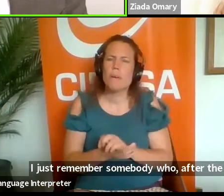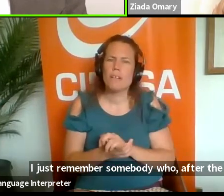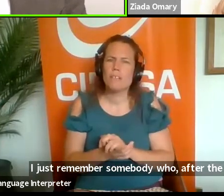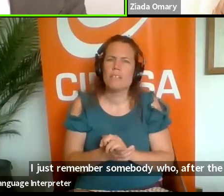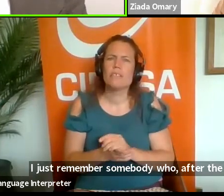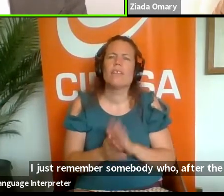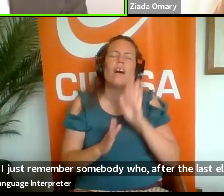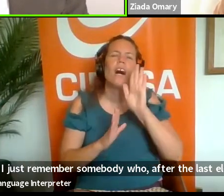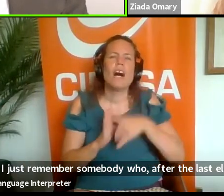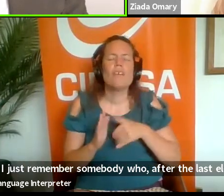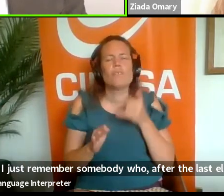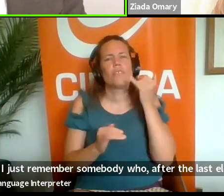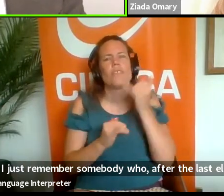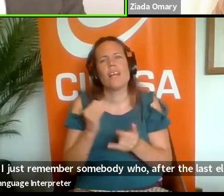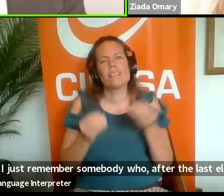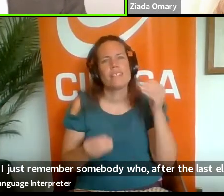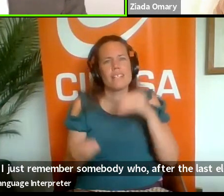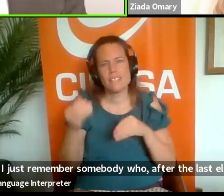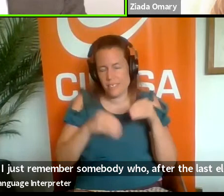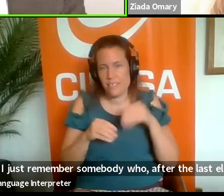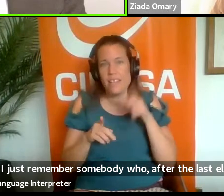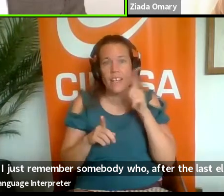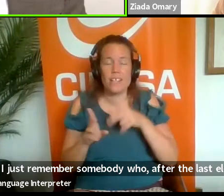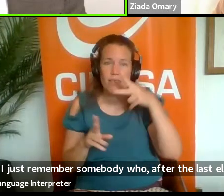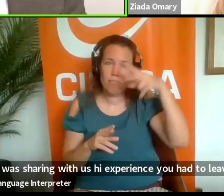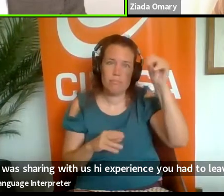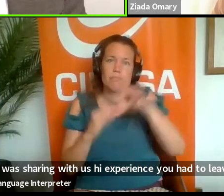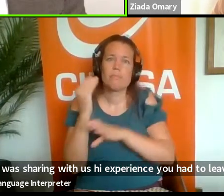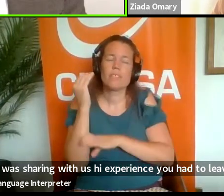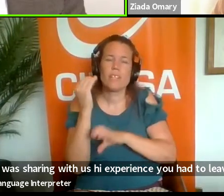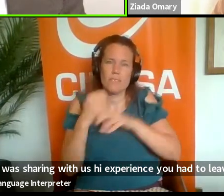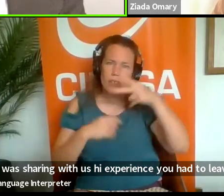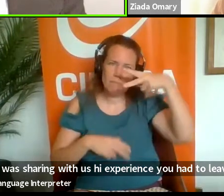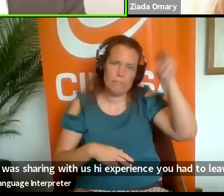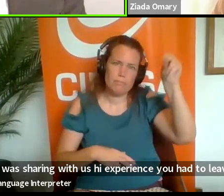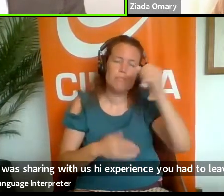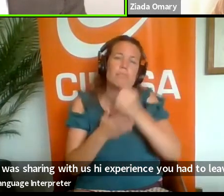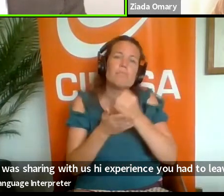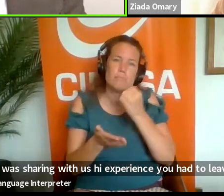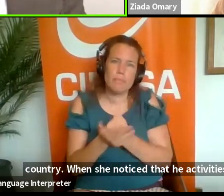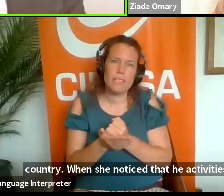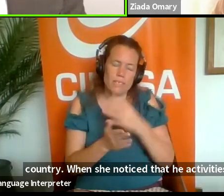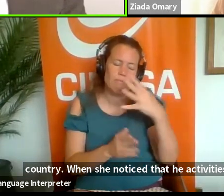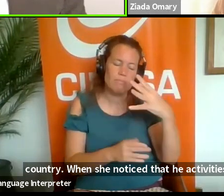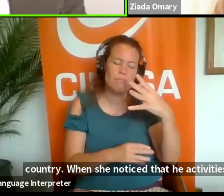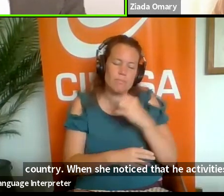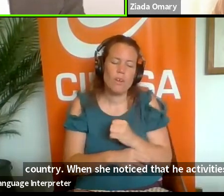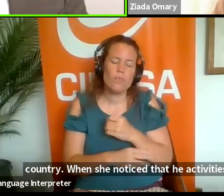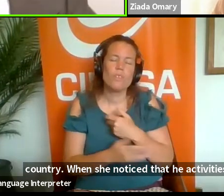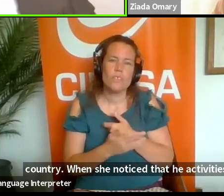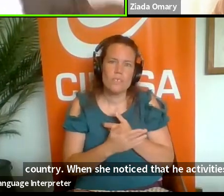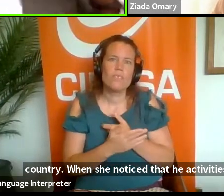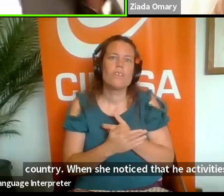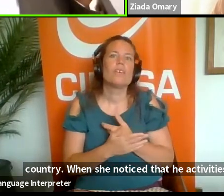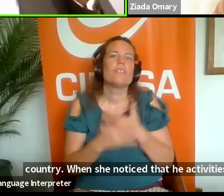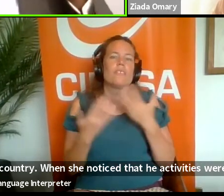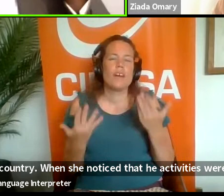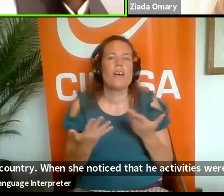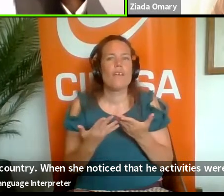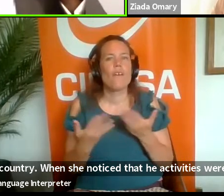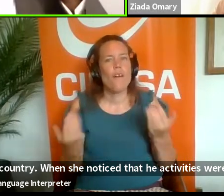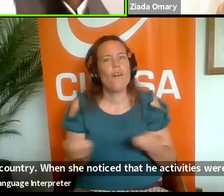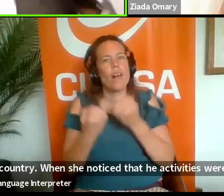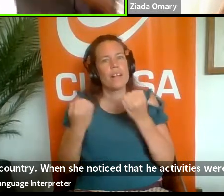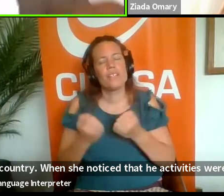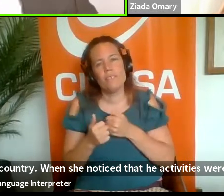us her experience. She had to leave the country when she noticed that her activities were being followed by the government. And she